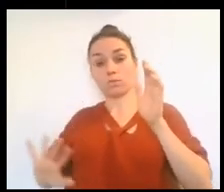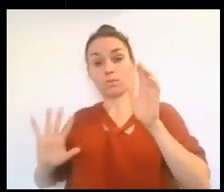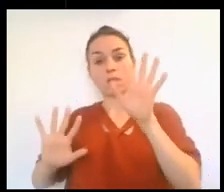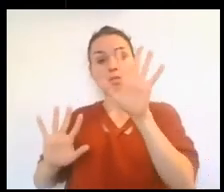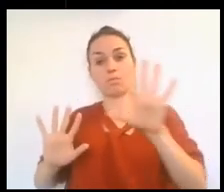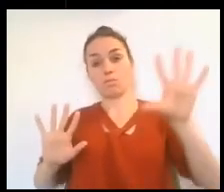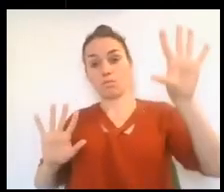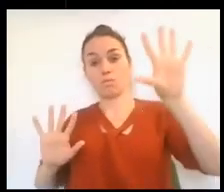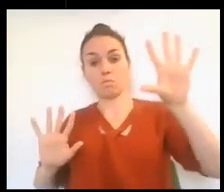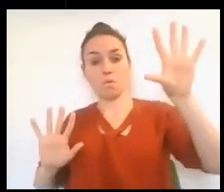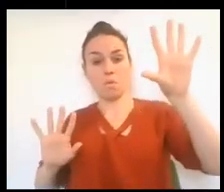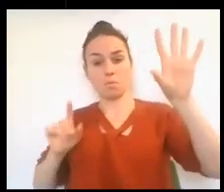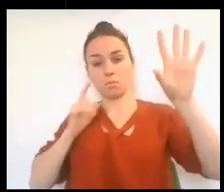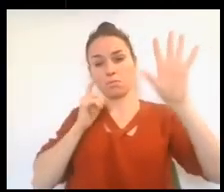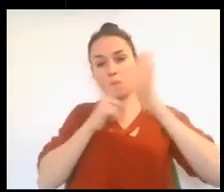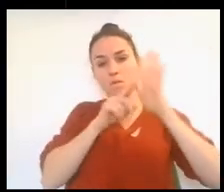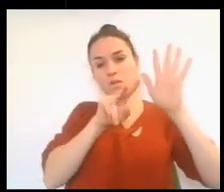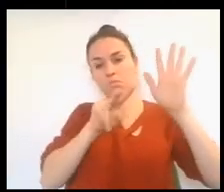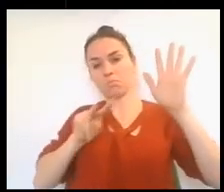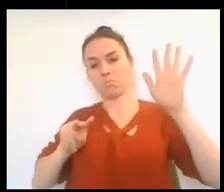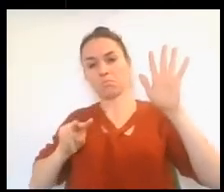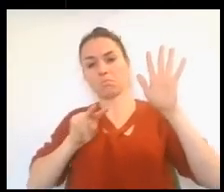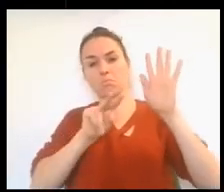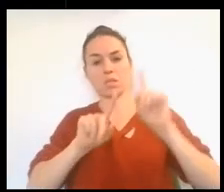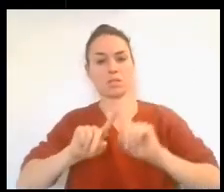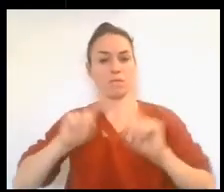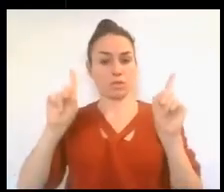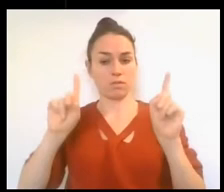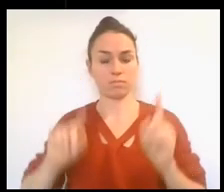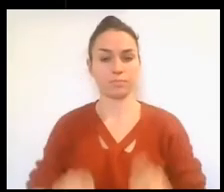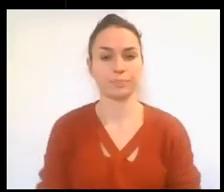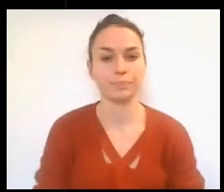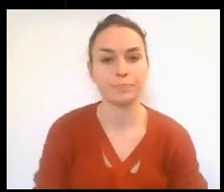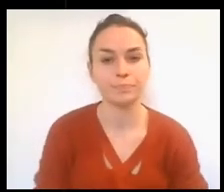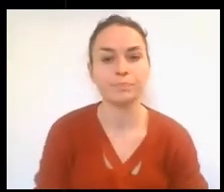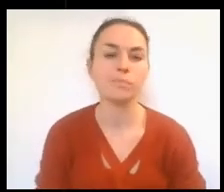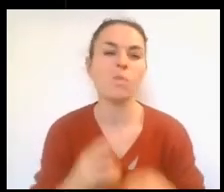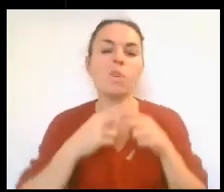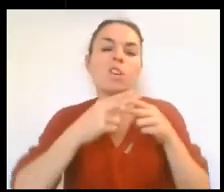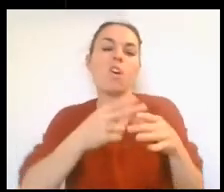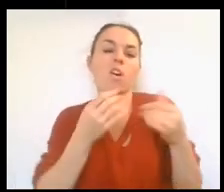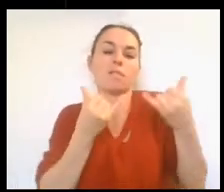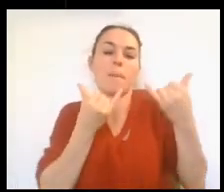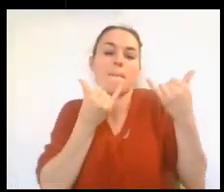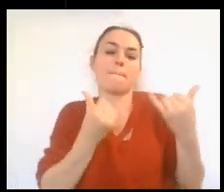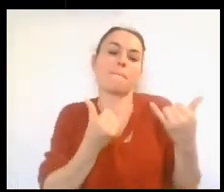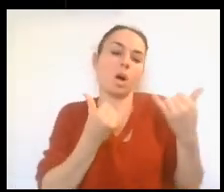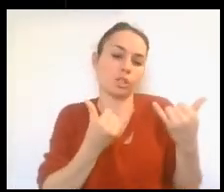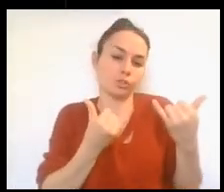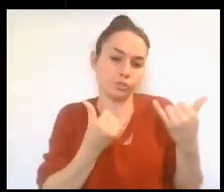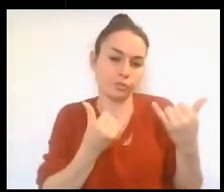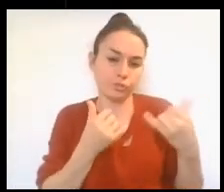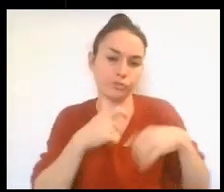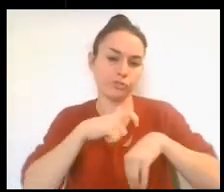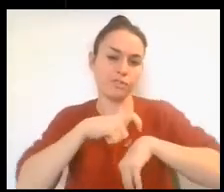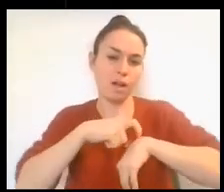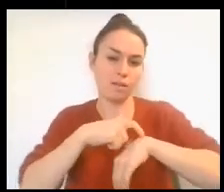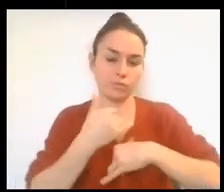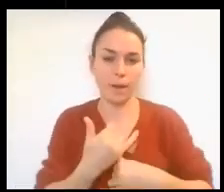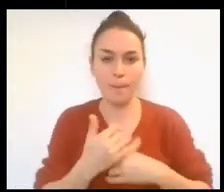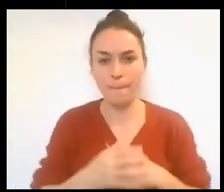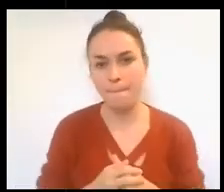in the current epoch of the universe, modern time, shall we say. Here's a blow up of these galaxies